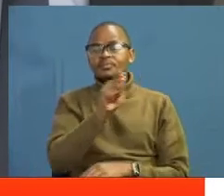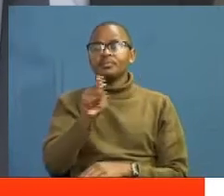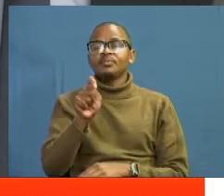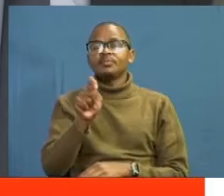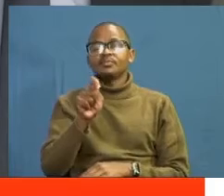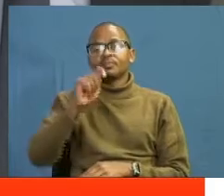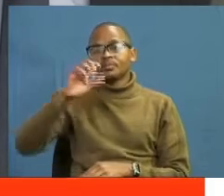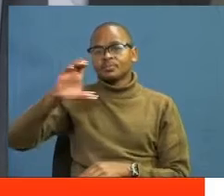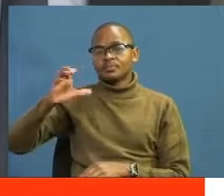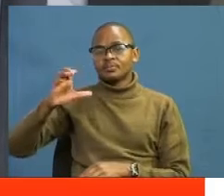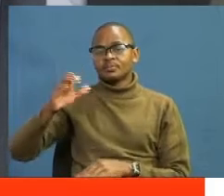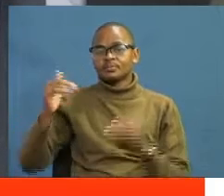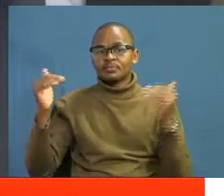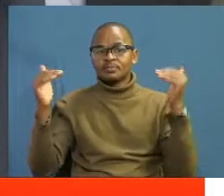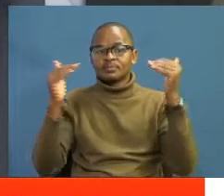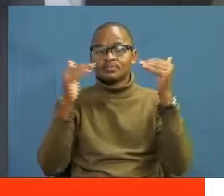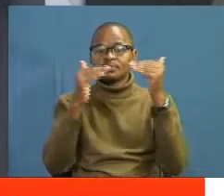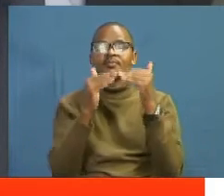county level